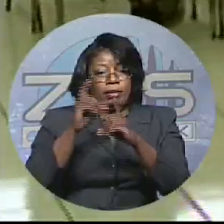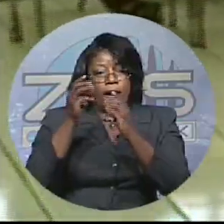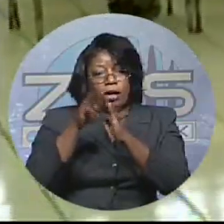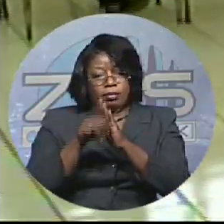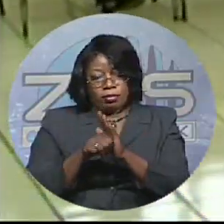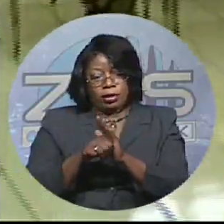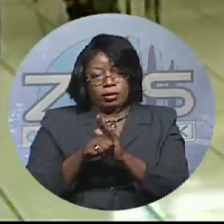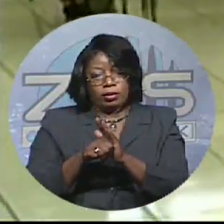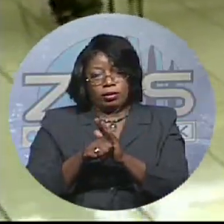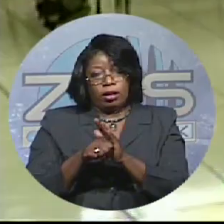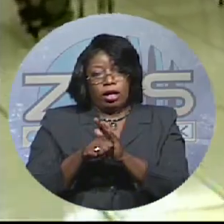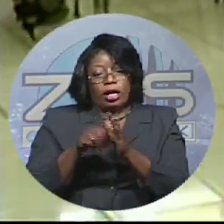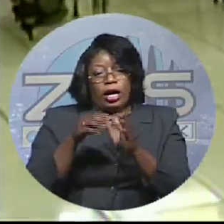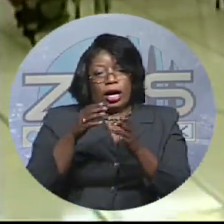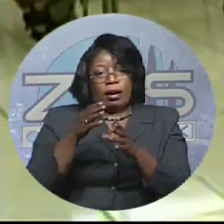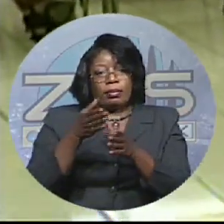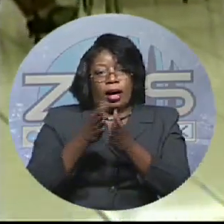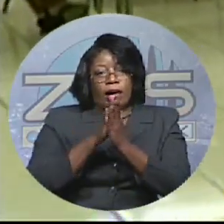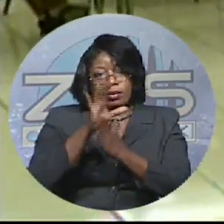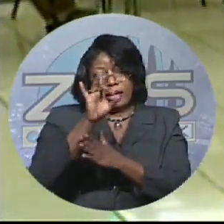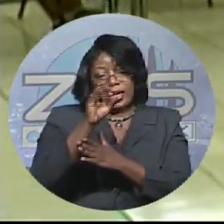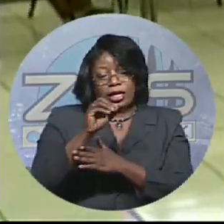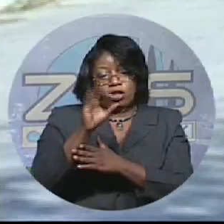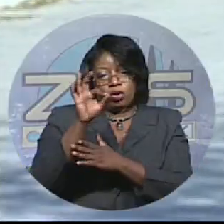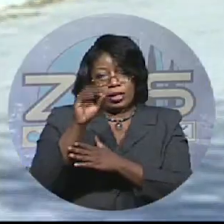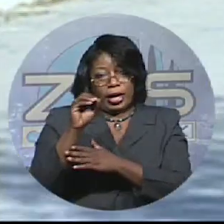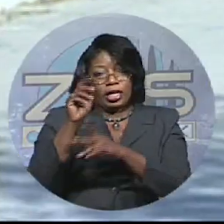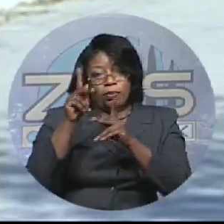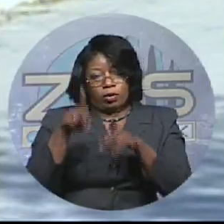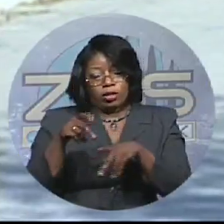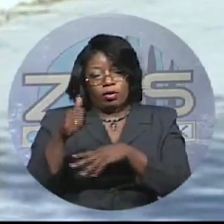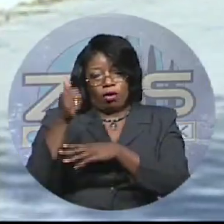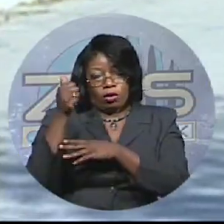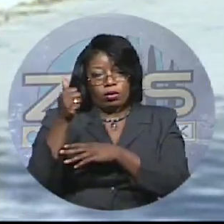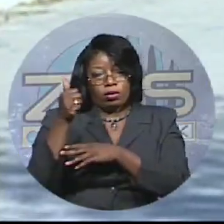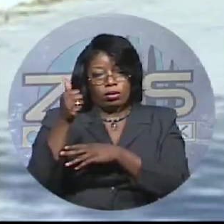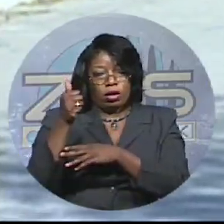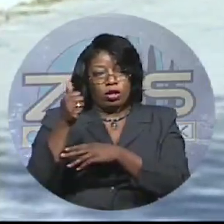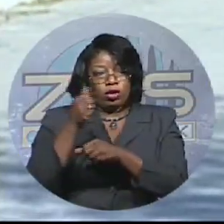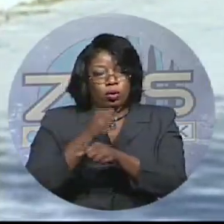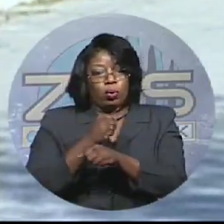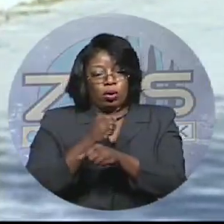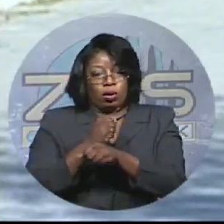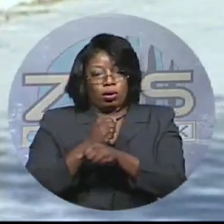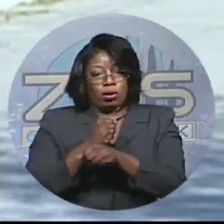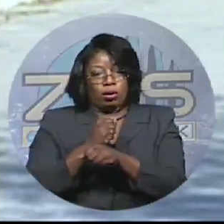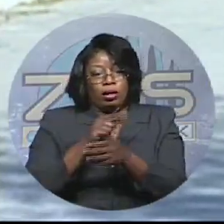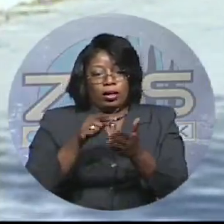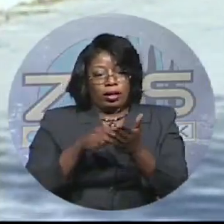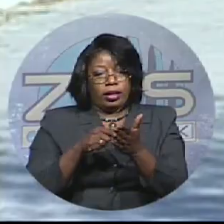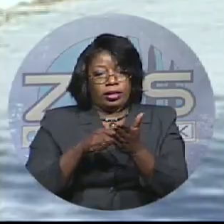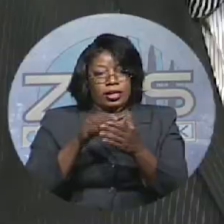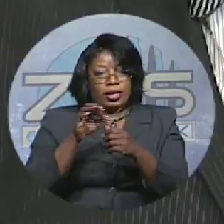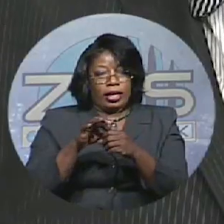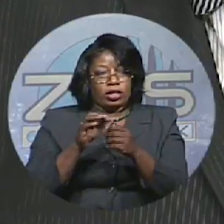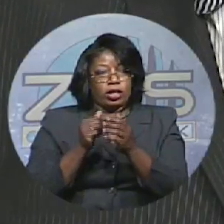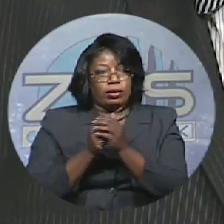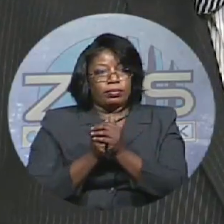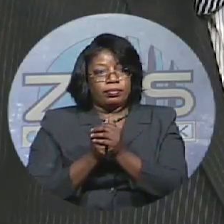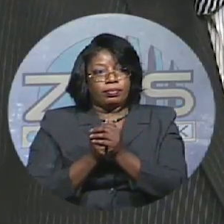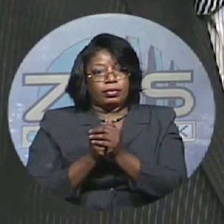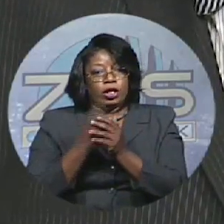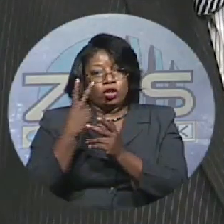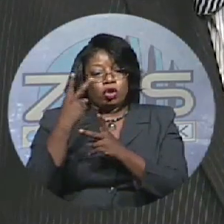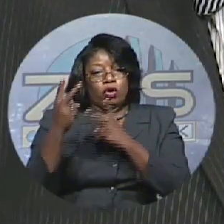usually seconders 80 to 90 people, including revising officers and poll clerks. Clint Watson, ZNS Network News.